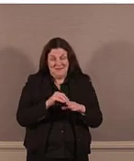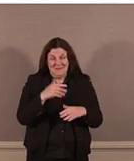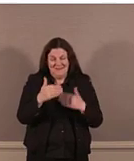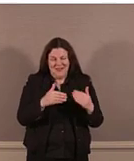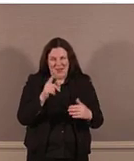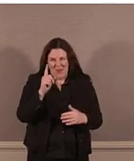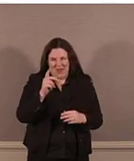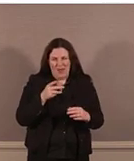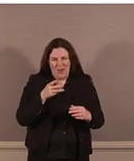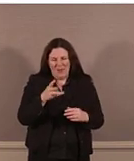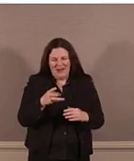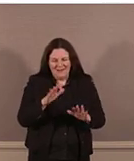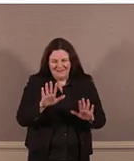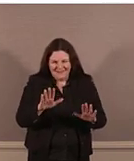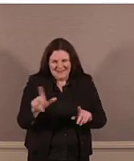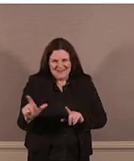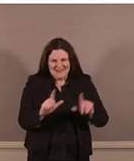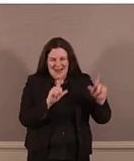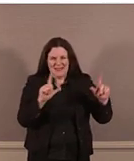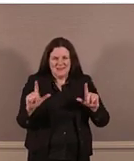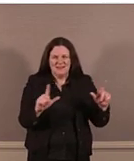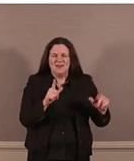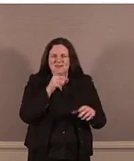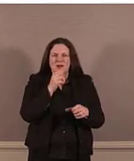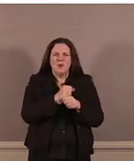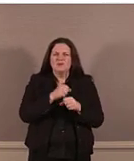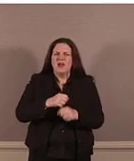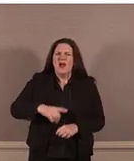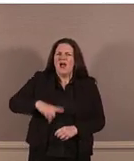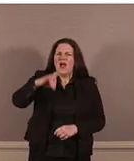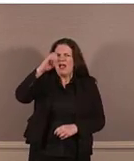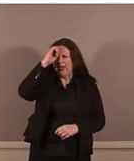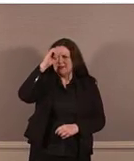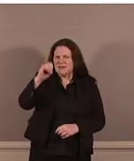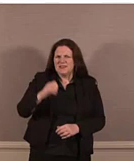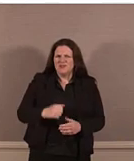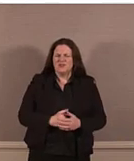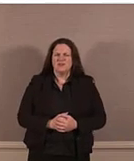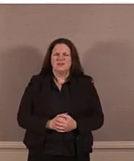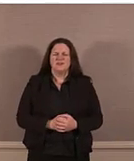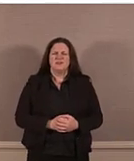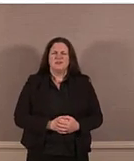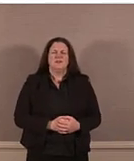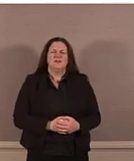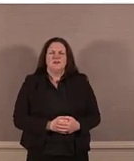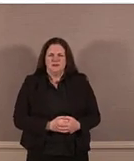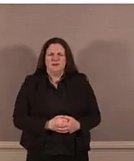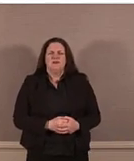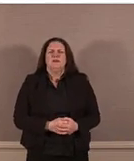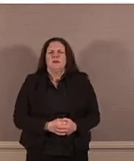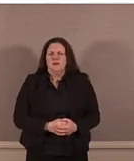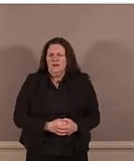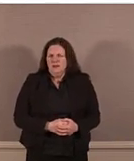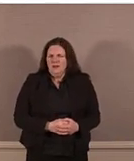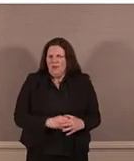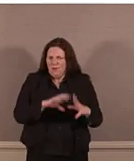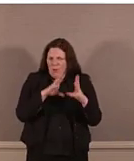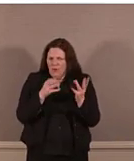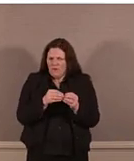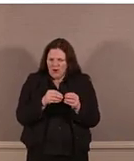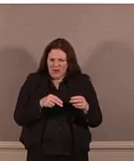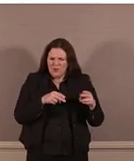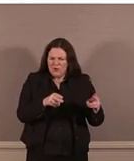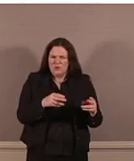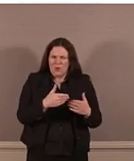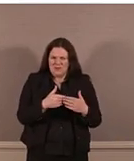in a short while, about high expectations. And again, this builds into the whole approach is that our